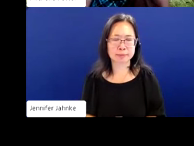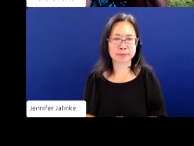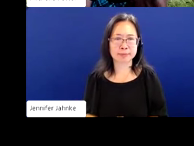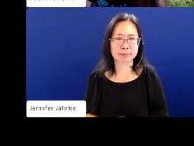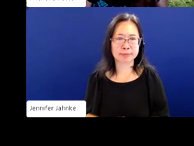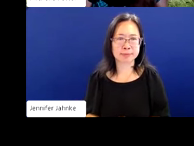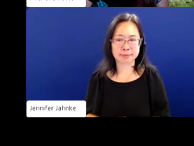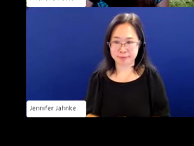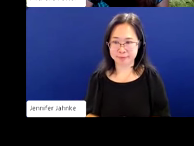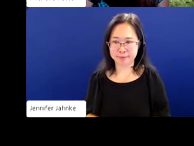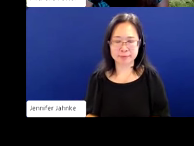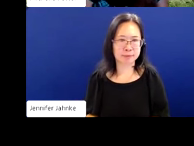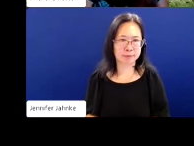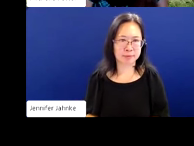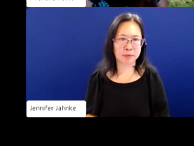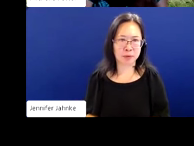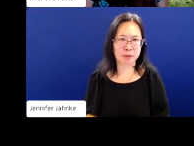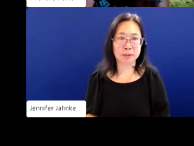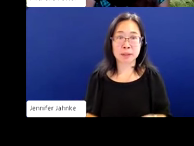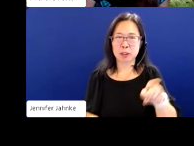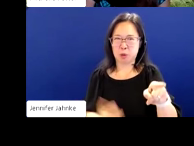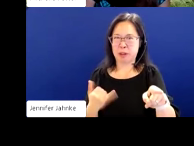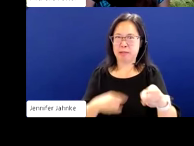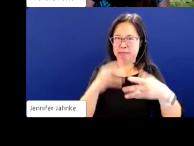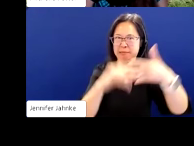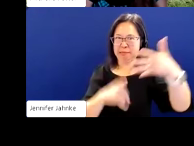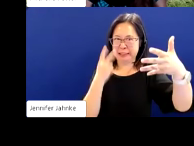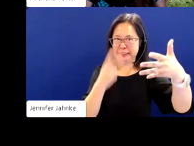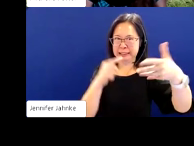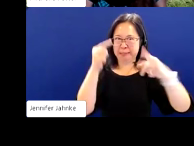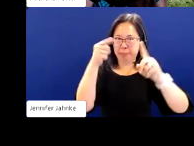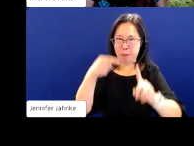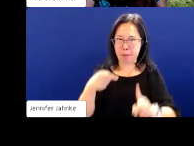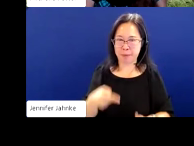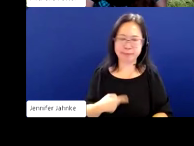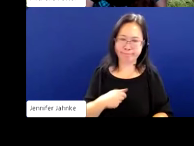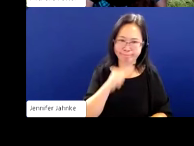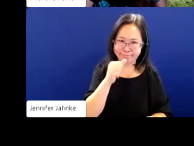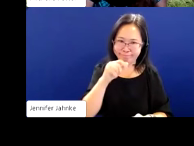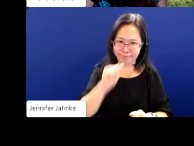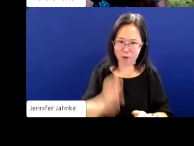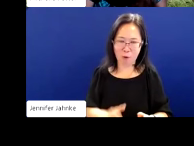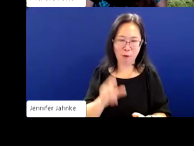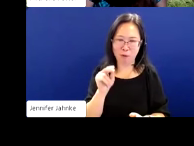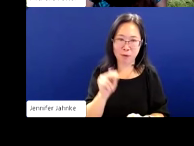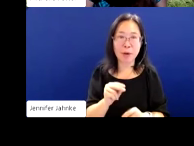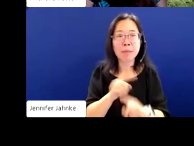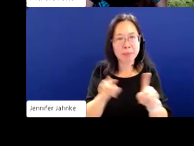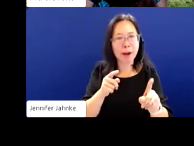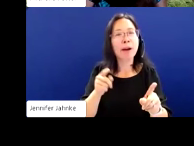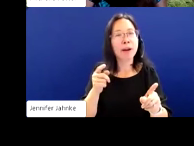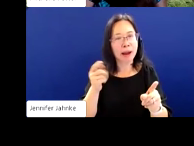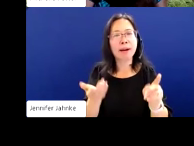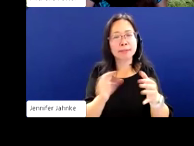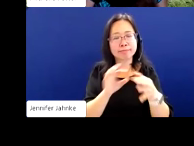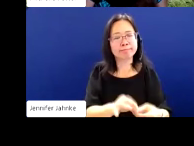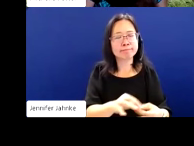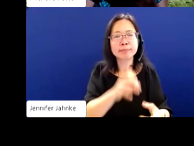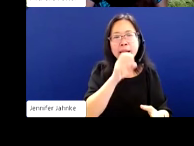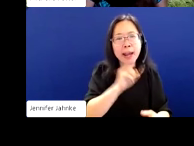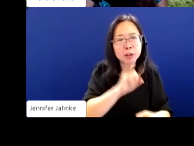I'm not going to go through this whole list, but as I mentioned, there's a lot of negative thinking about aging that